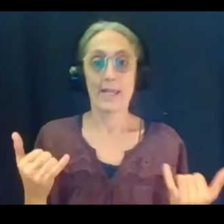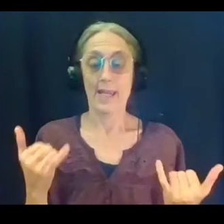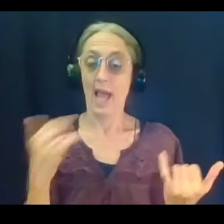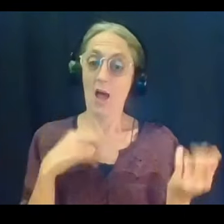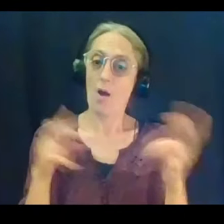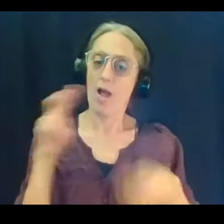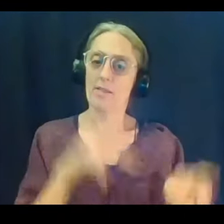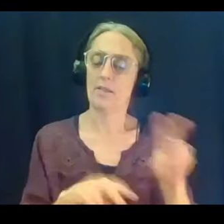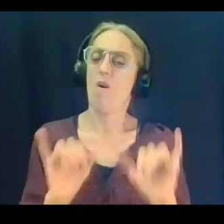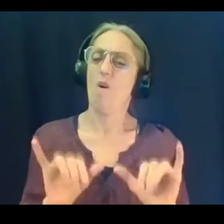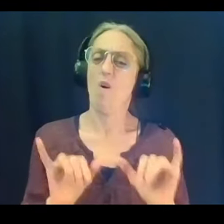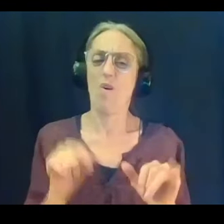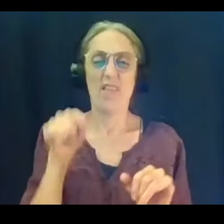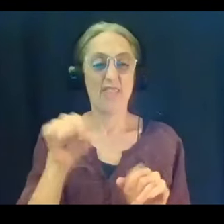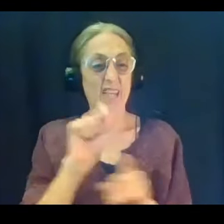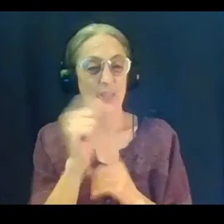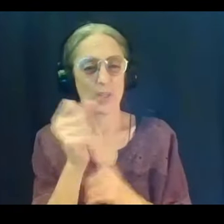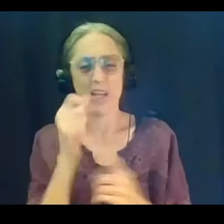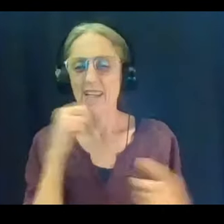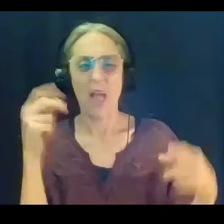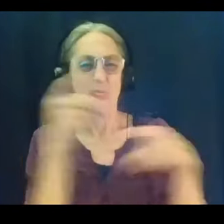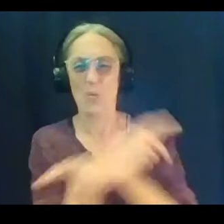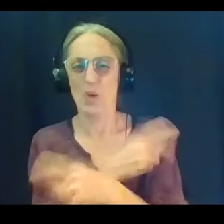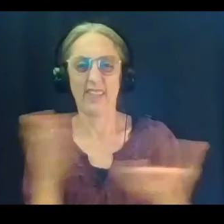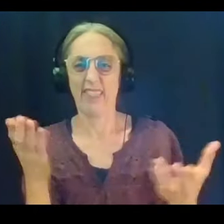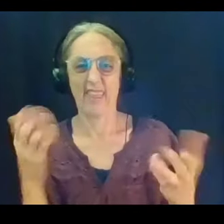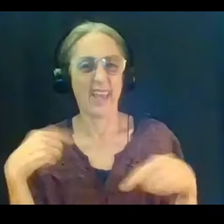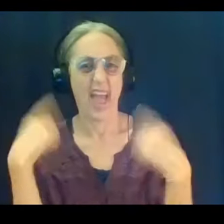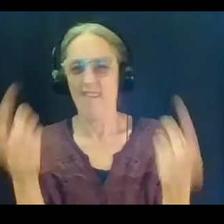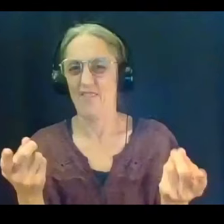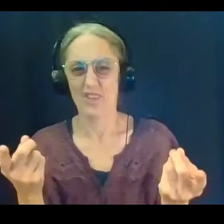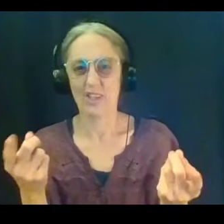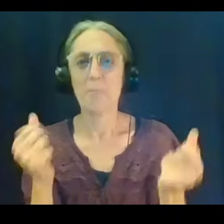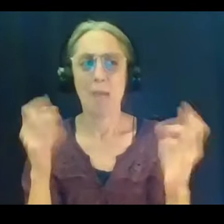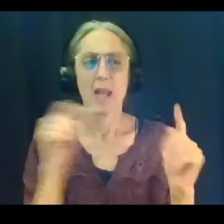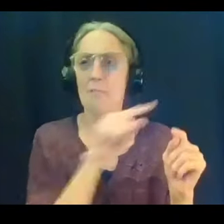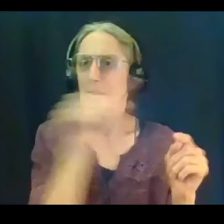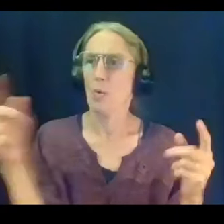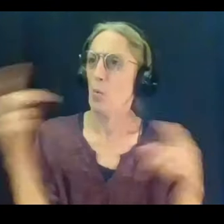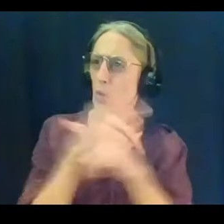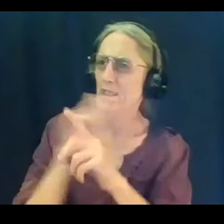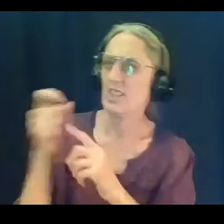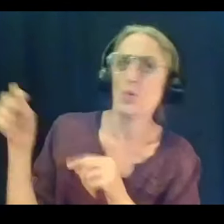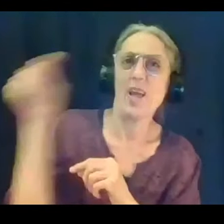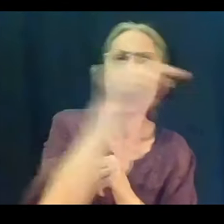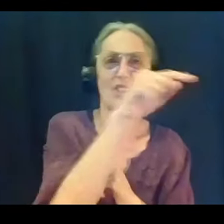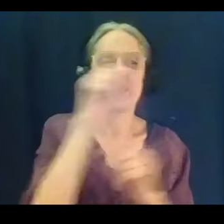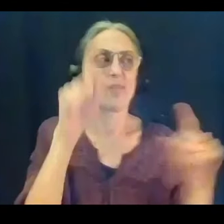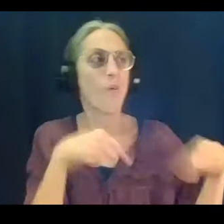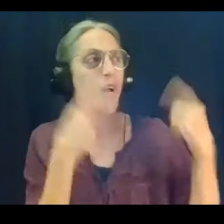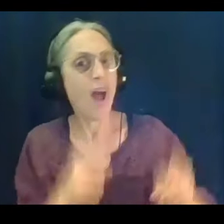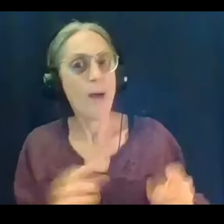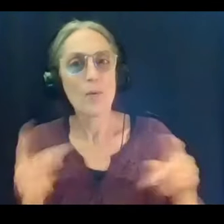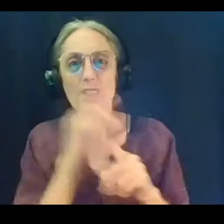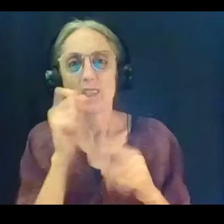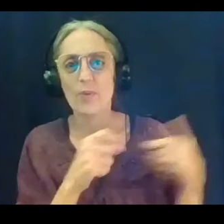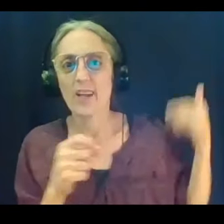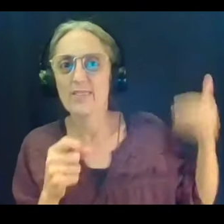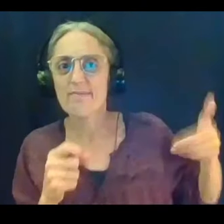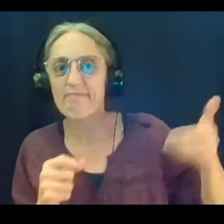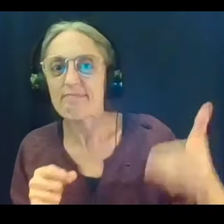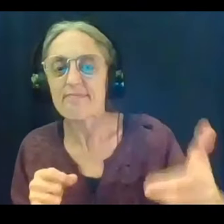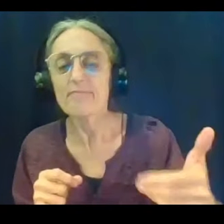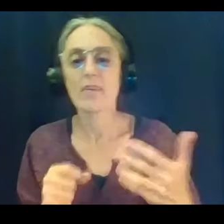right? And I can accept, right, that we're deeply human, and we're all trying to do superhuman things